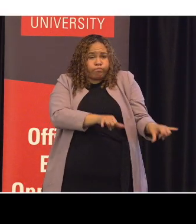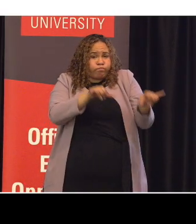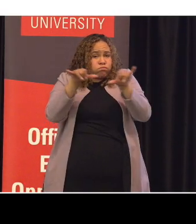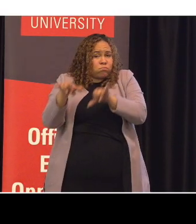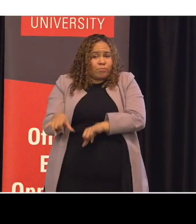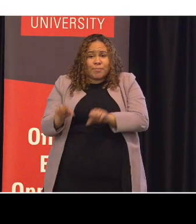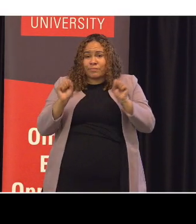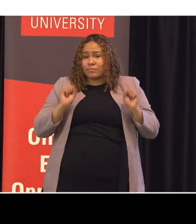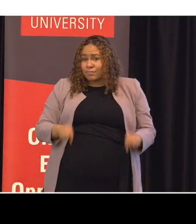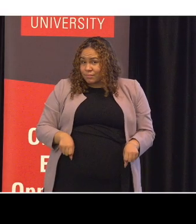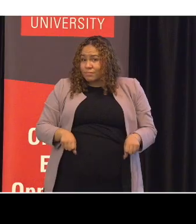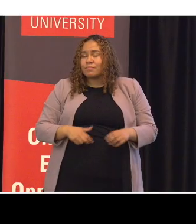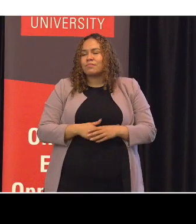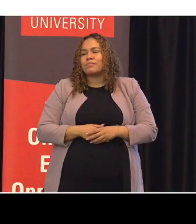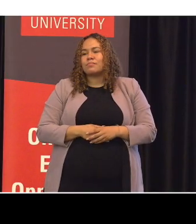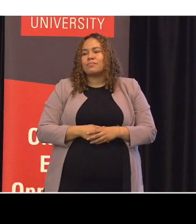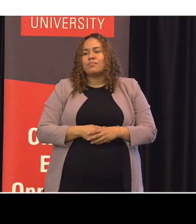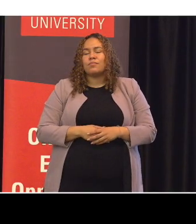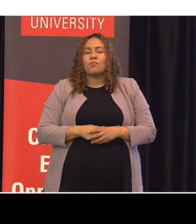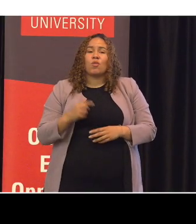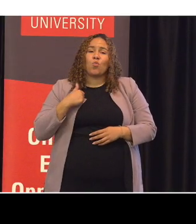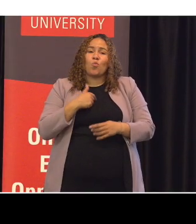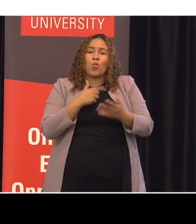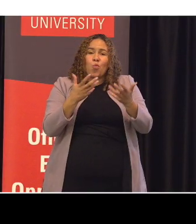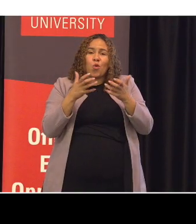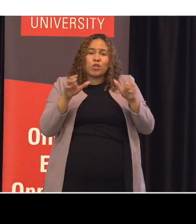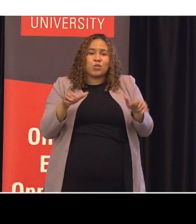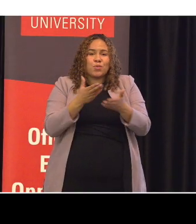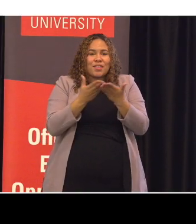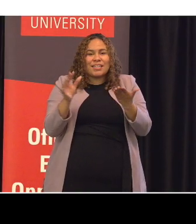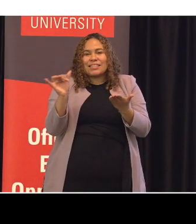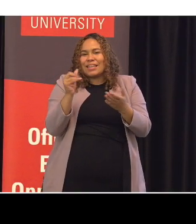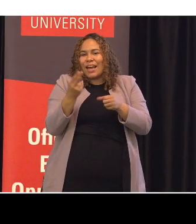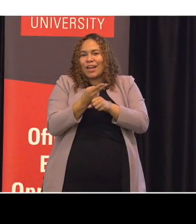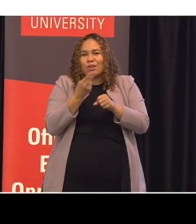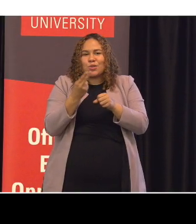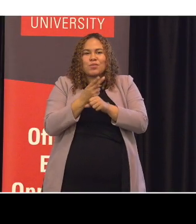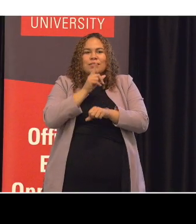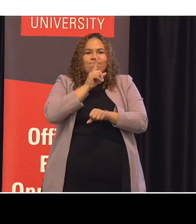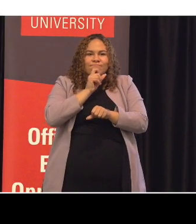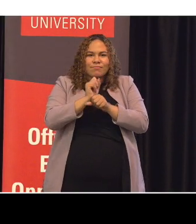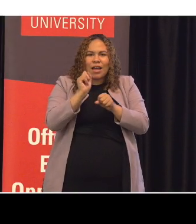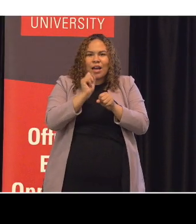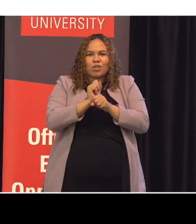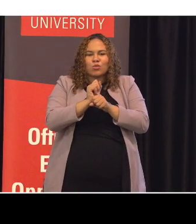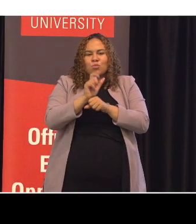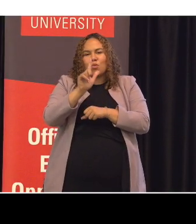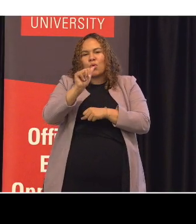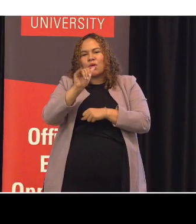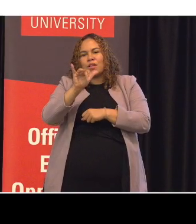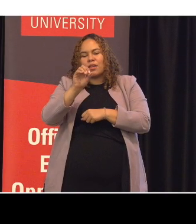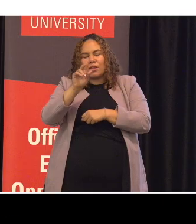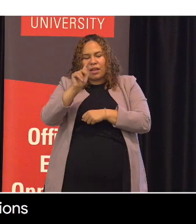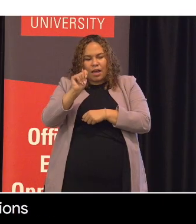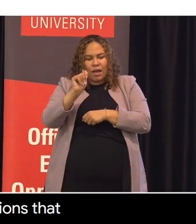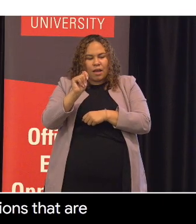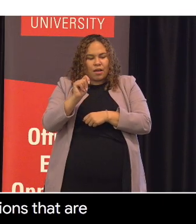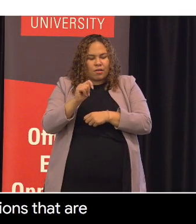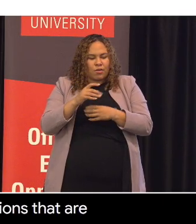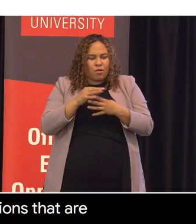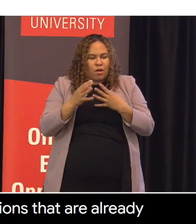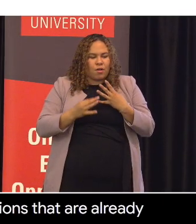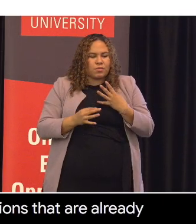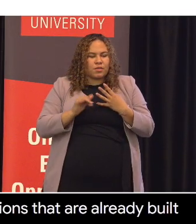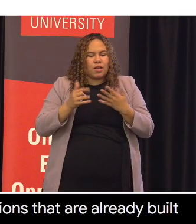look. And we want to do things like use the actual layout or formatting options that are